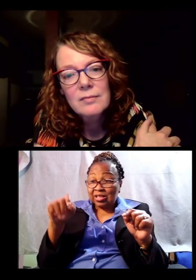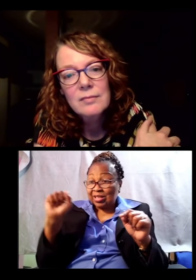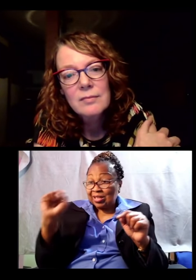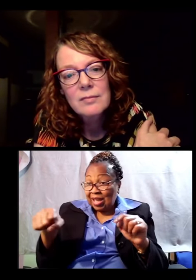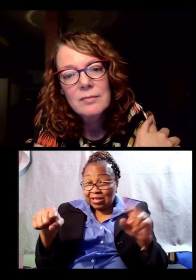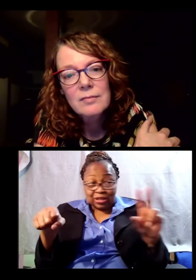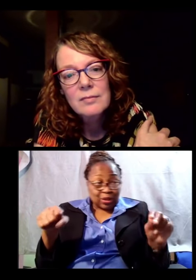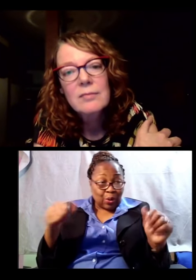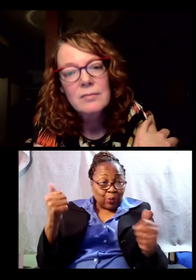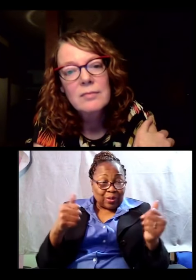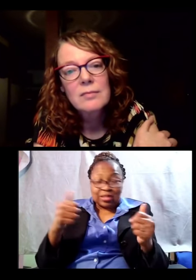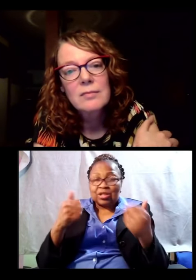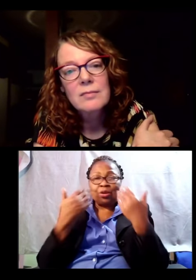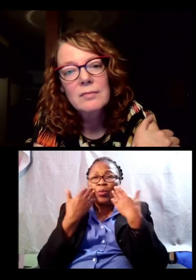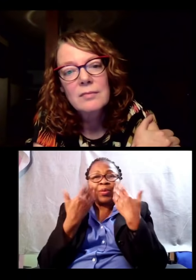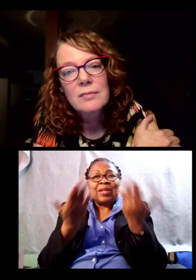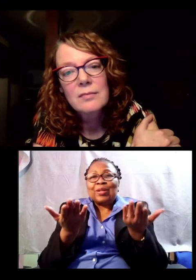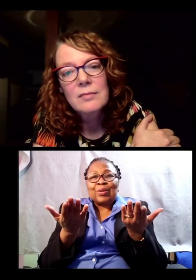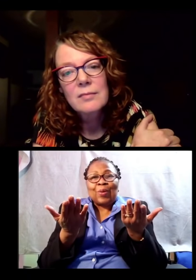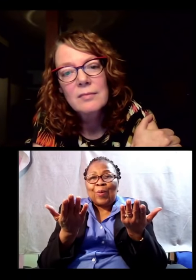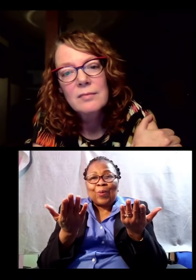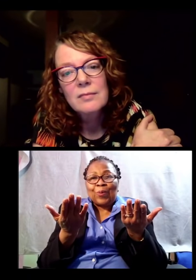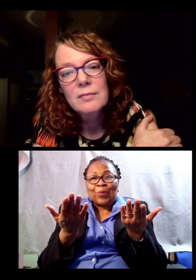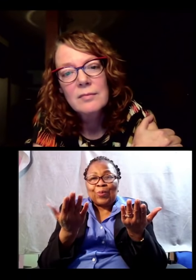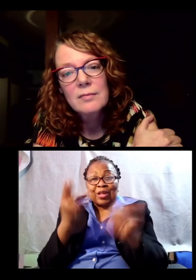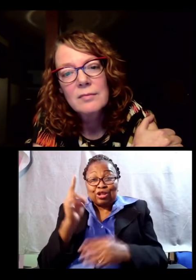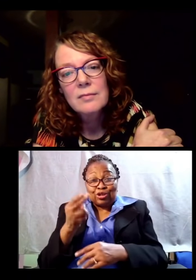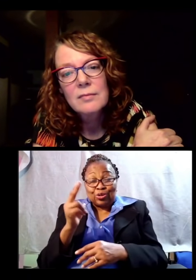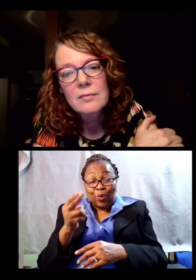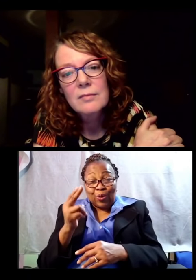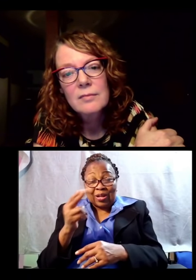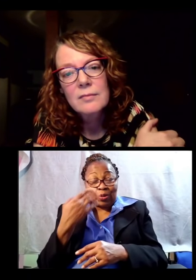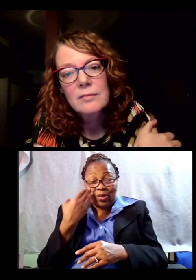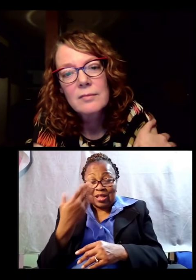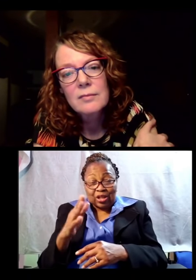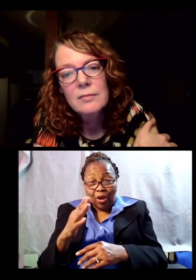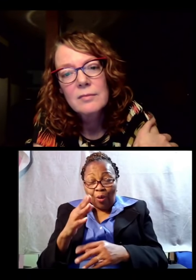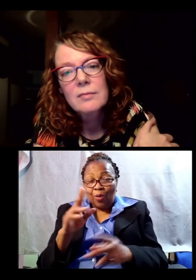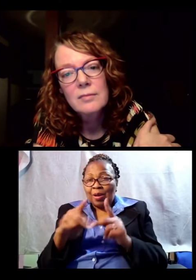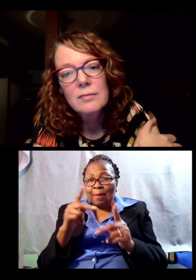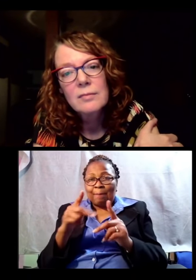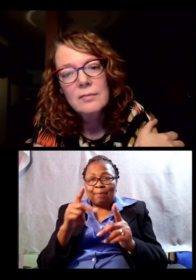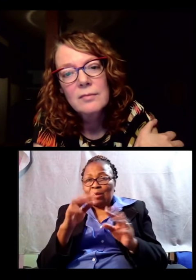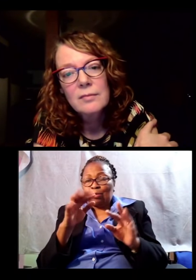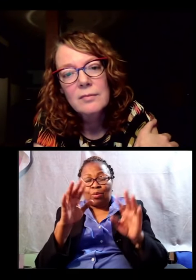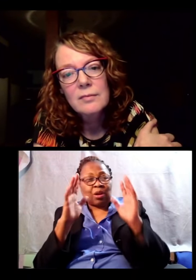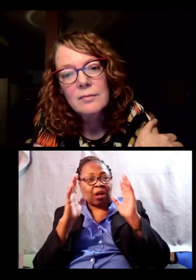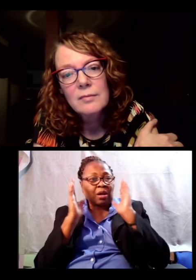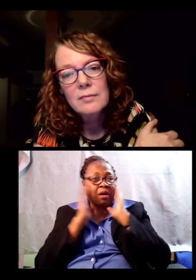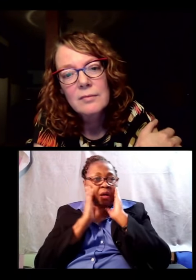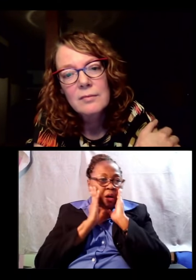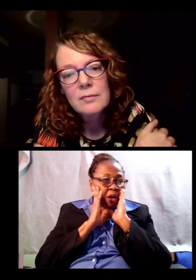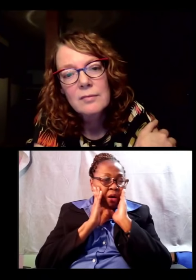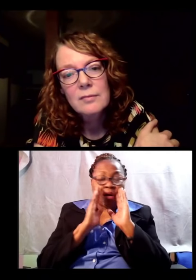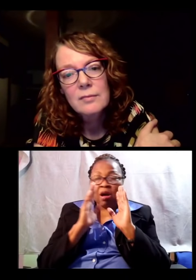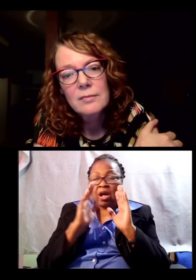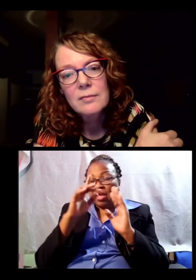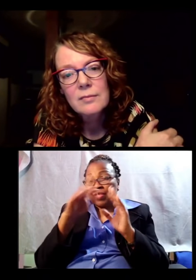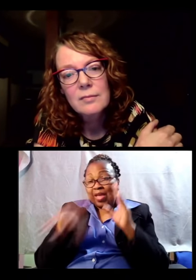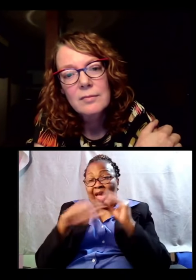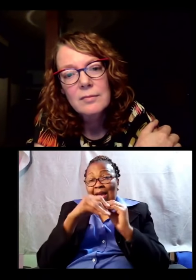it wasn't known. And people projected on her like mad. So they projected